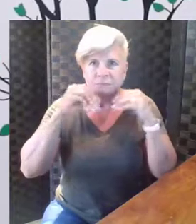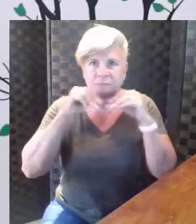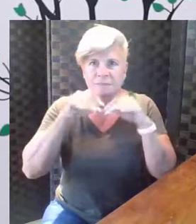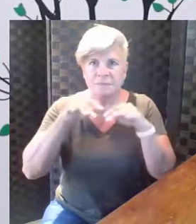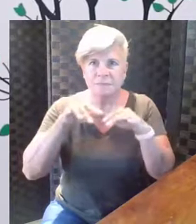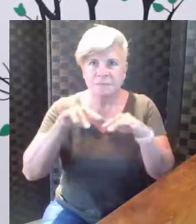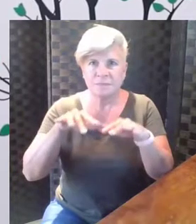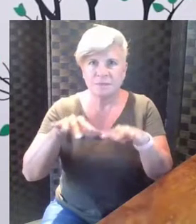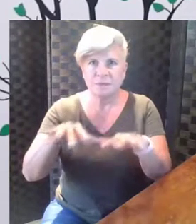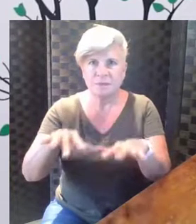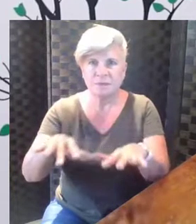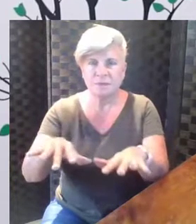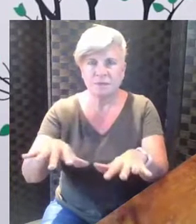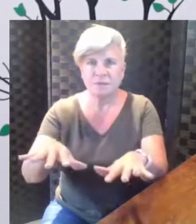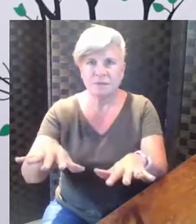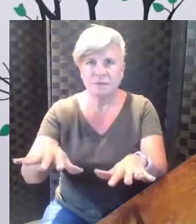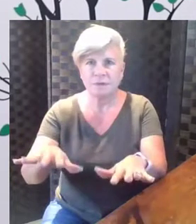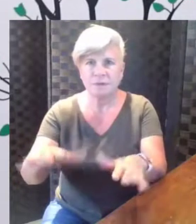out,